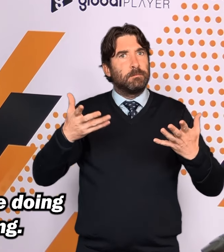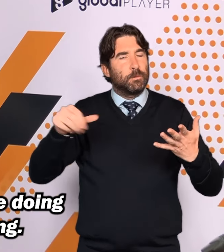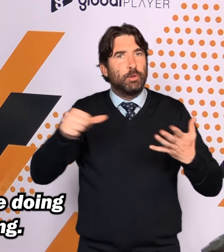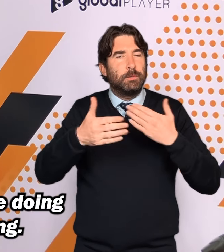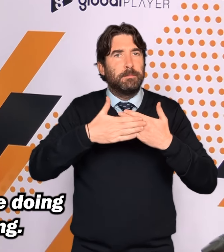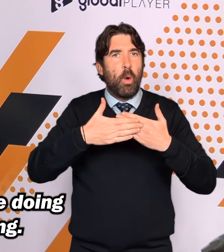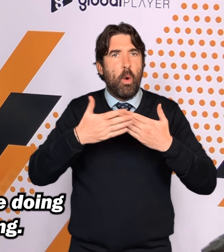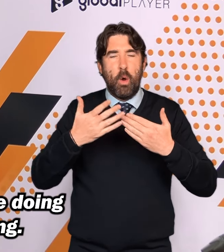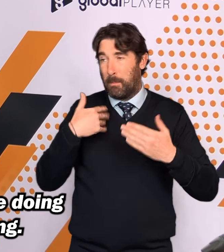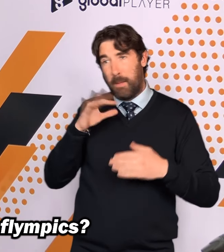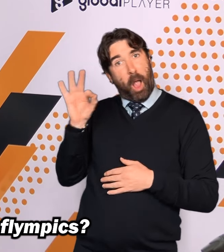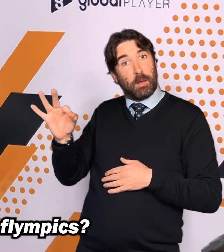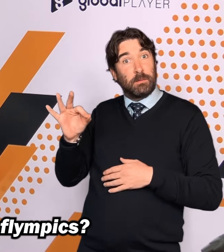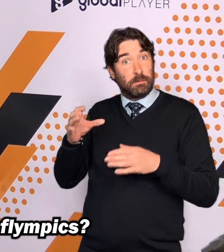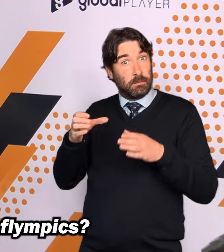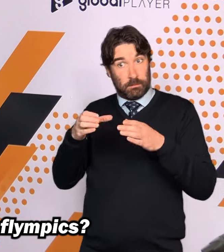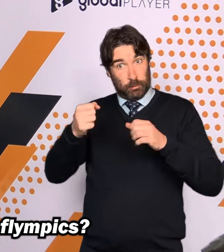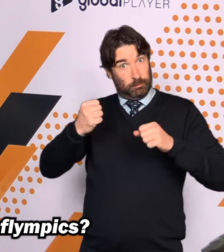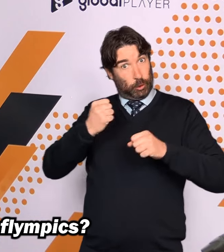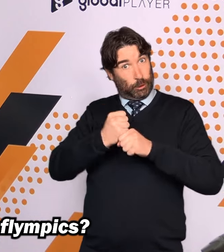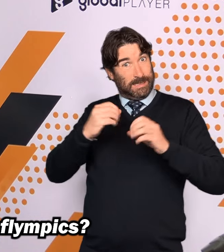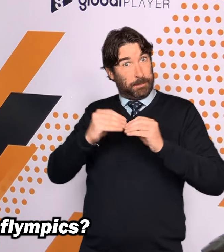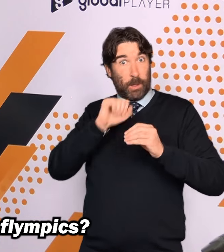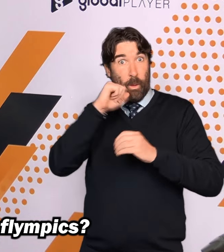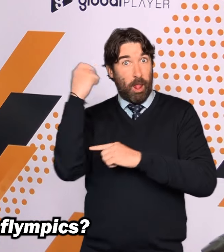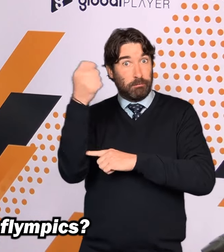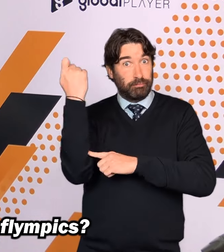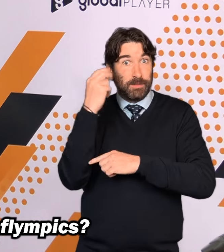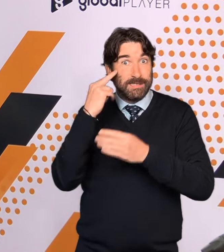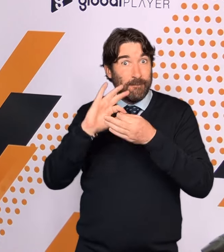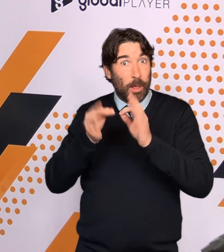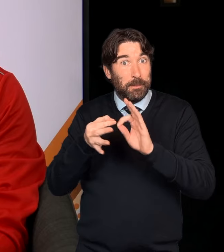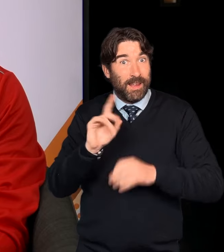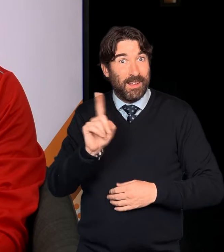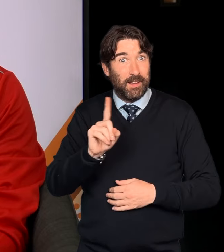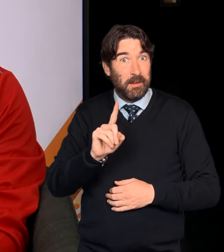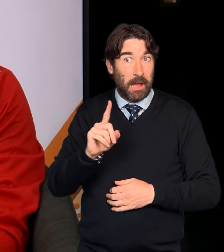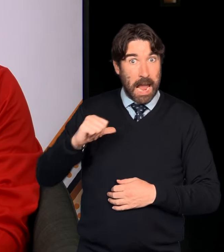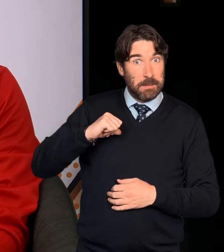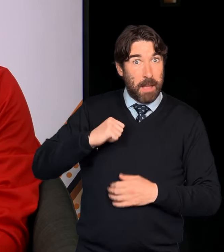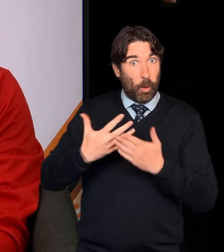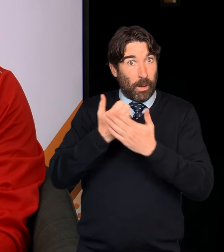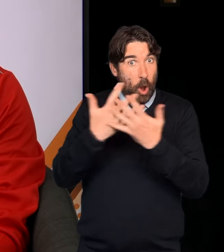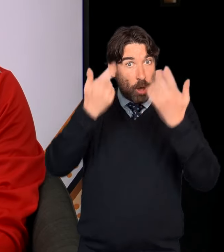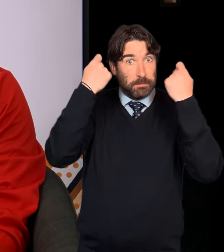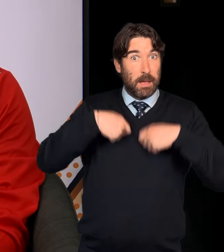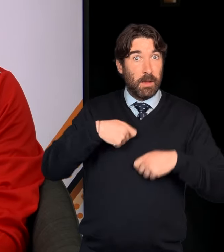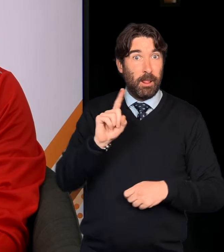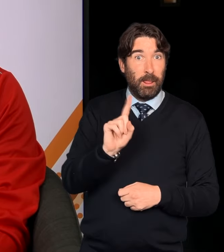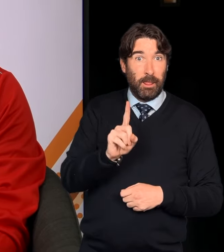talk about what you're doing and what you're achieving. How will Team GB do in the Deaflympics? Well, we aim